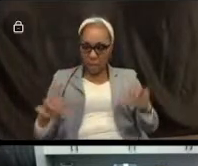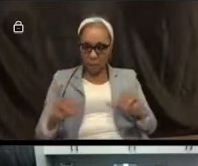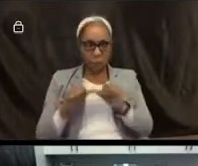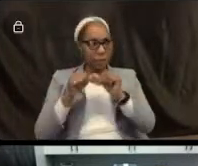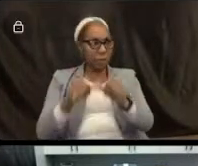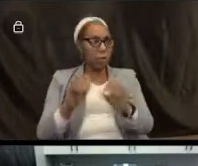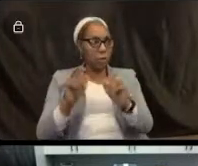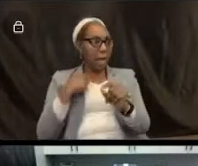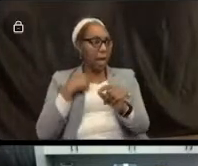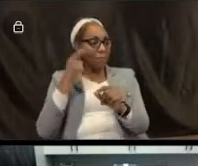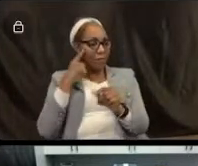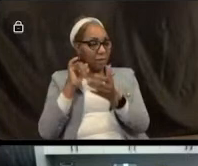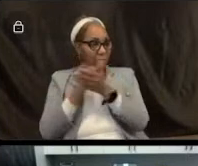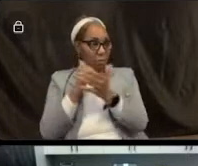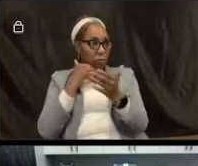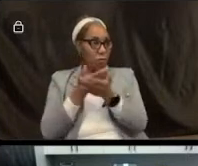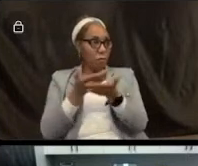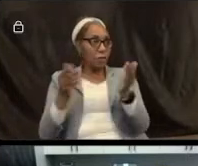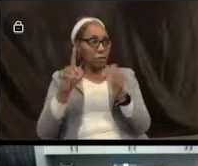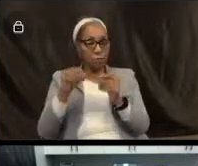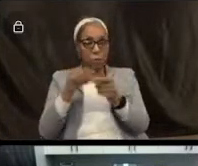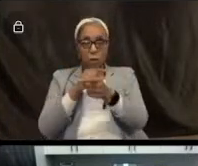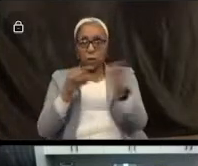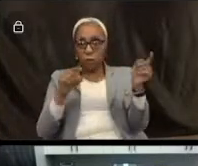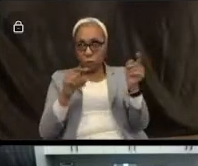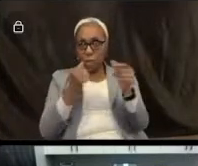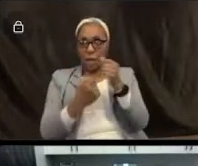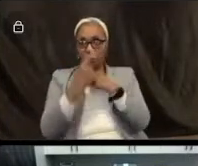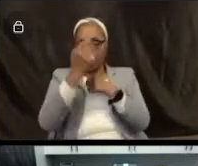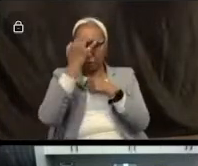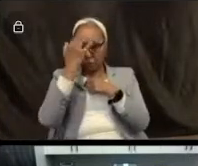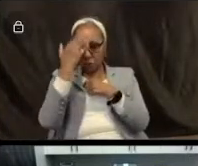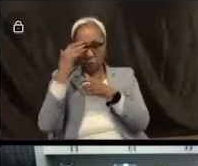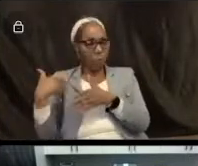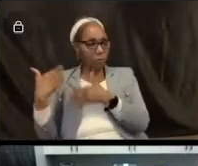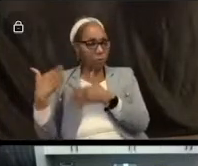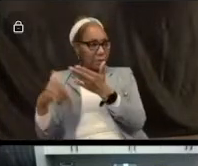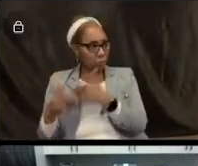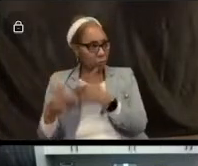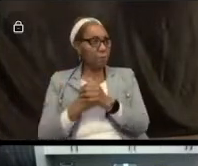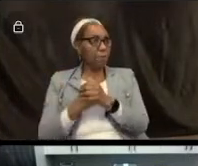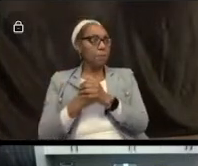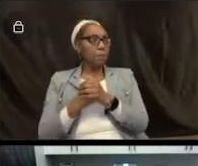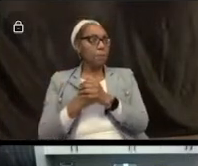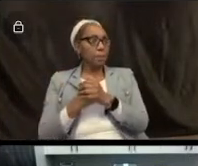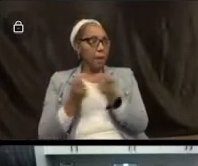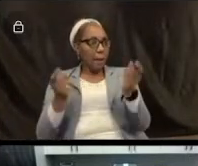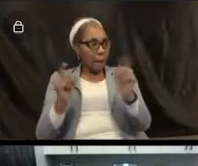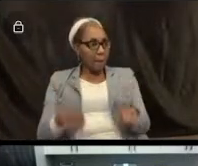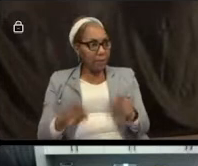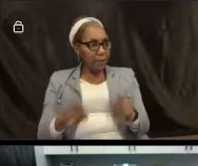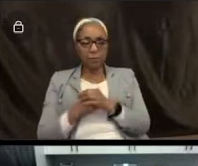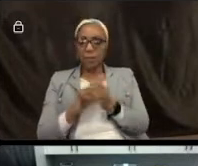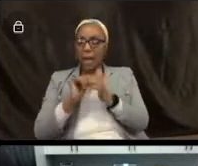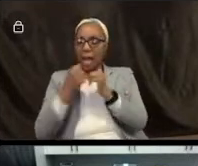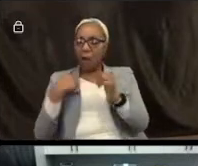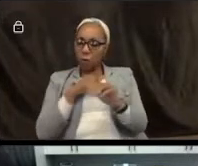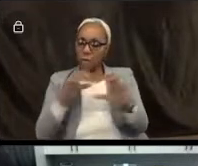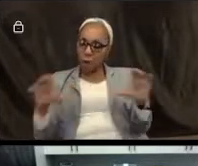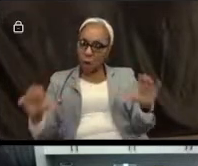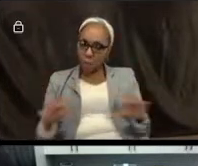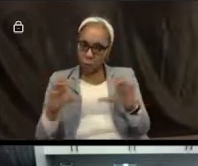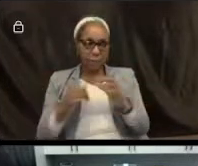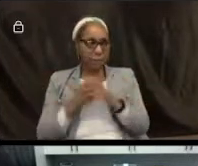only prudent thing to do so everybody knows kind of the procedures that we're going to go through to operate. And you can put